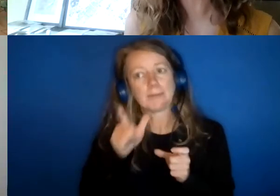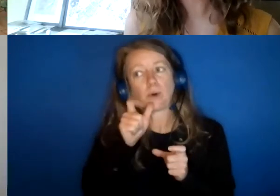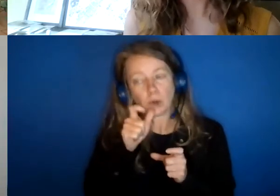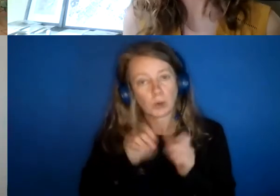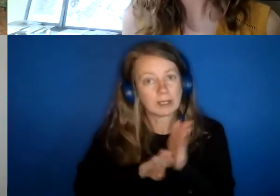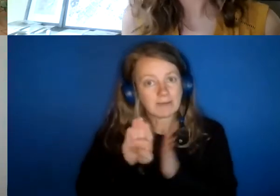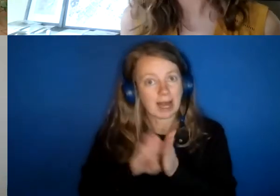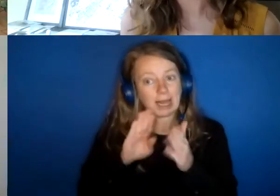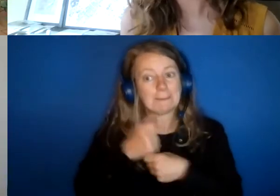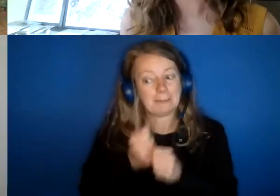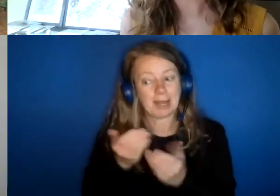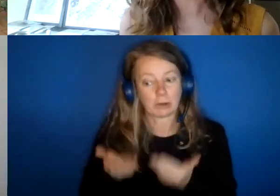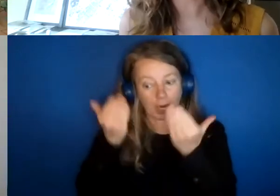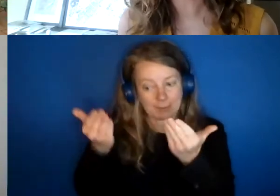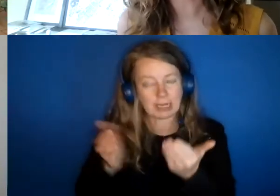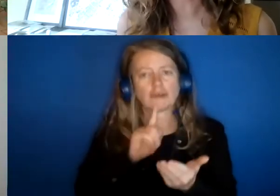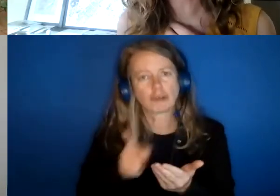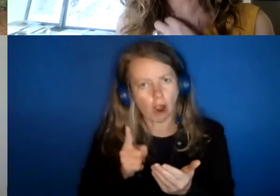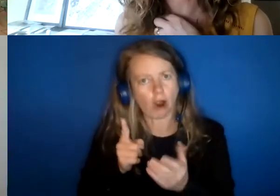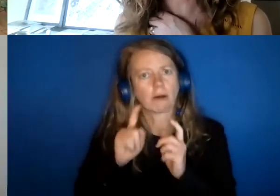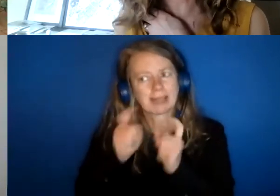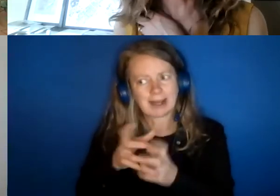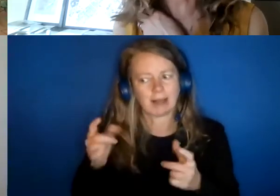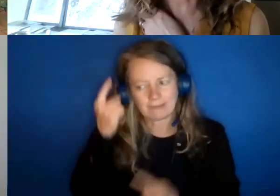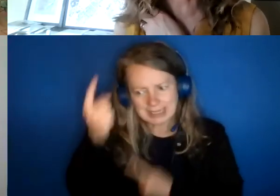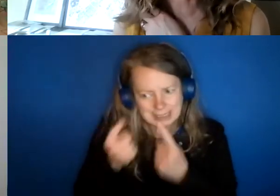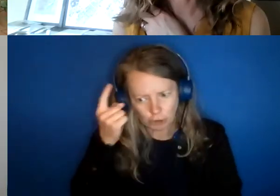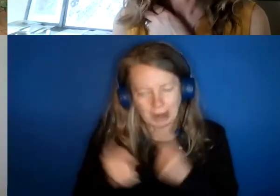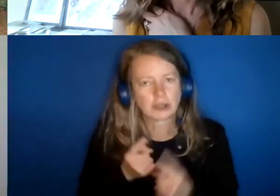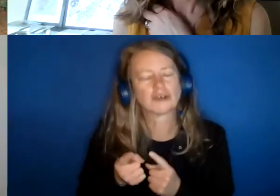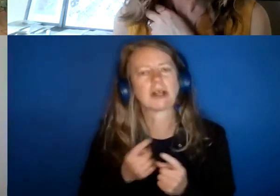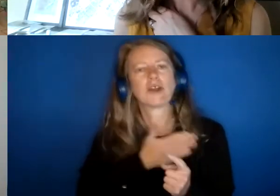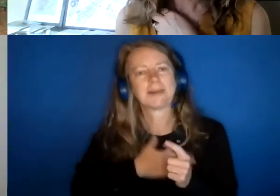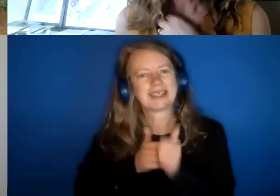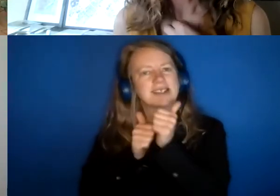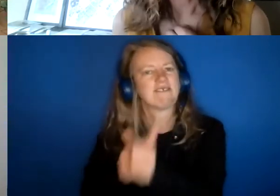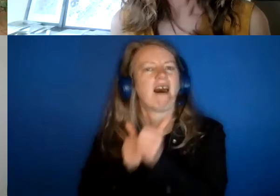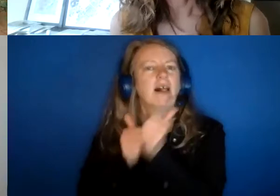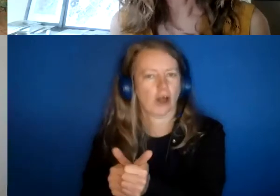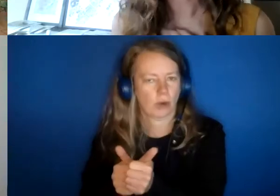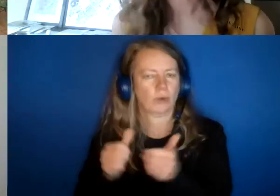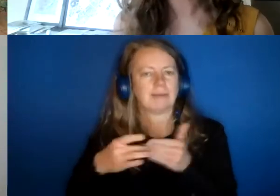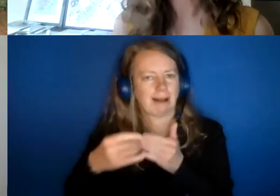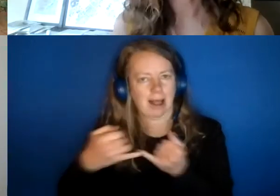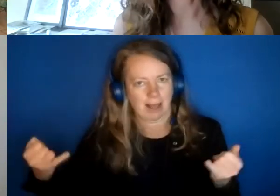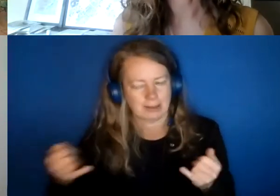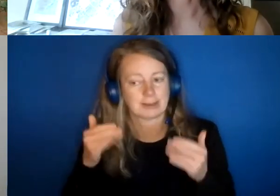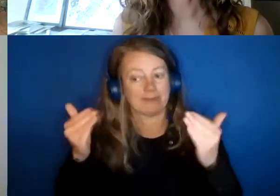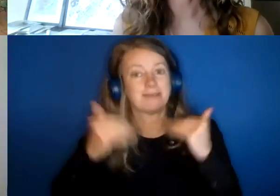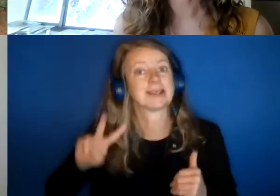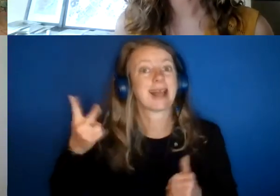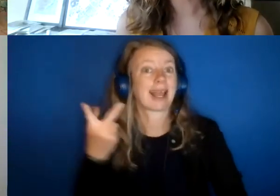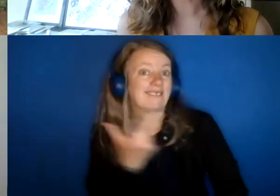with them and then really complying with those is important. vaccination, including booster